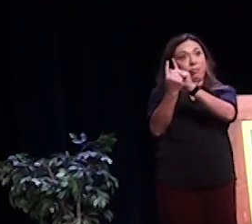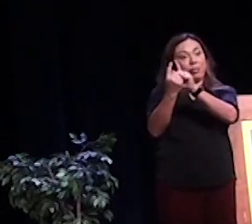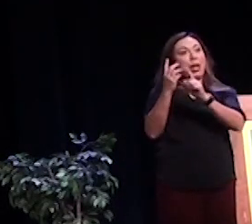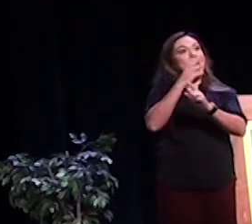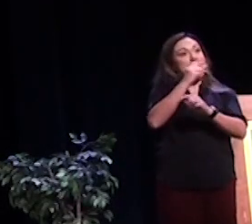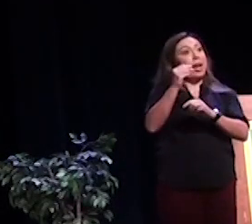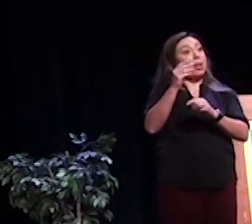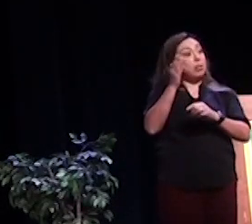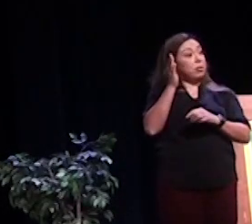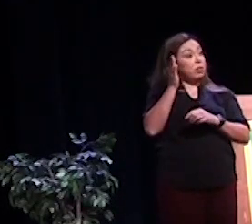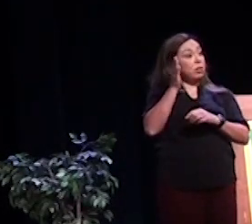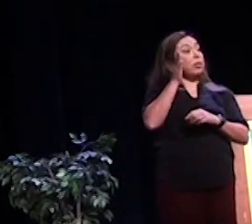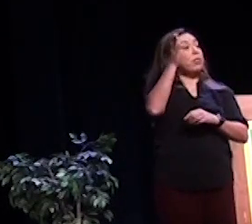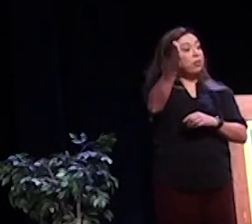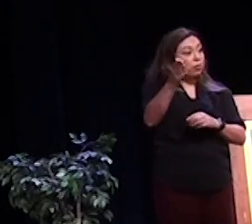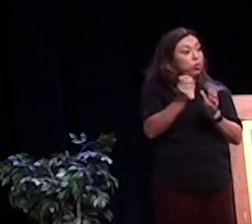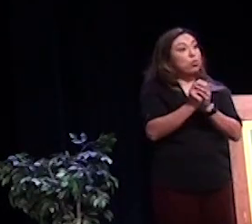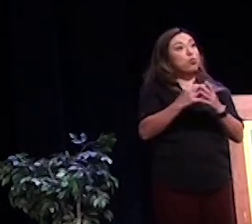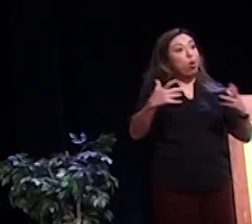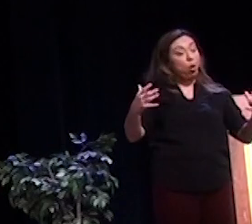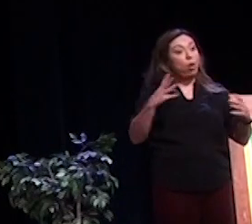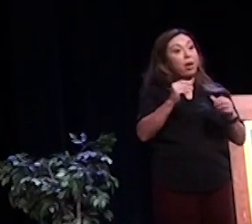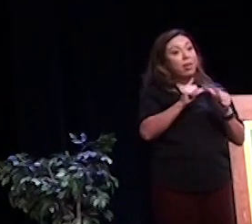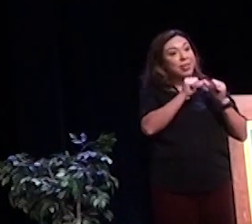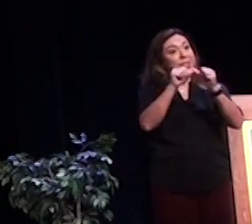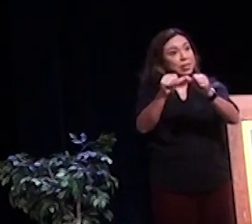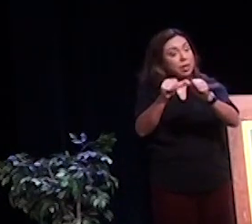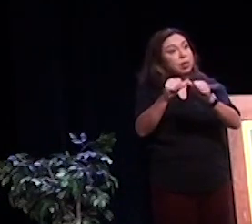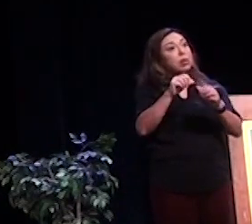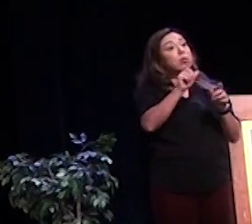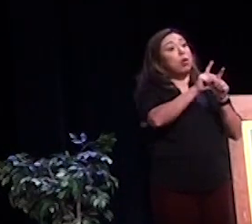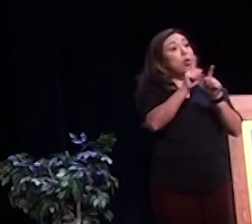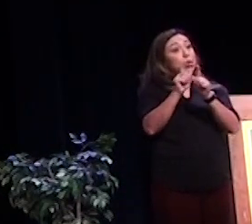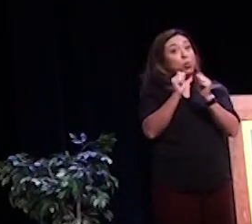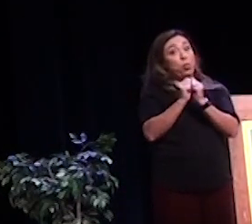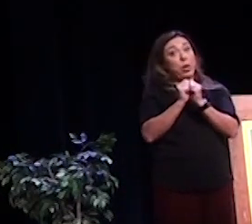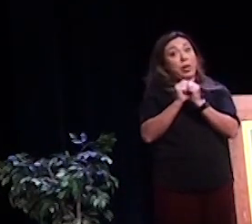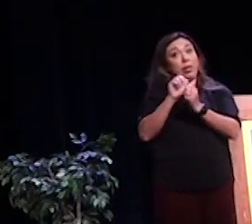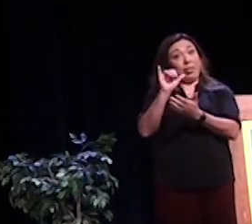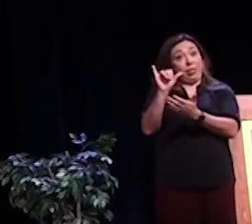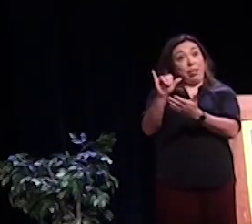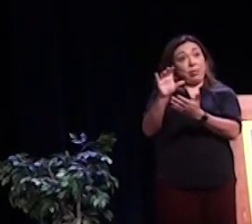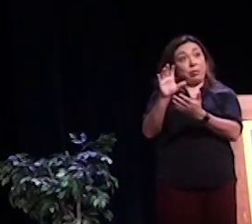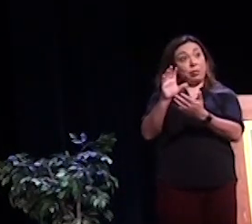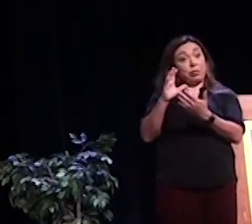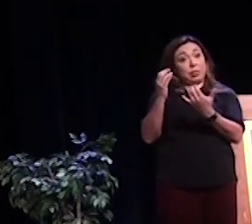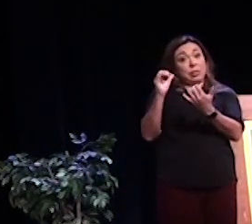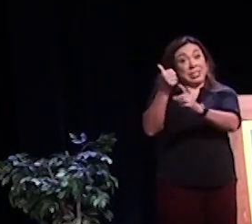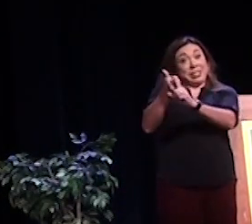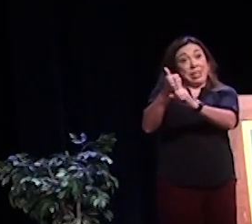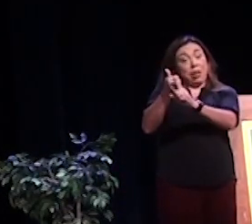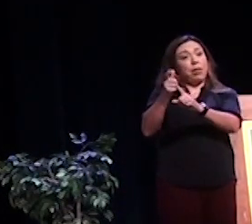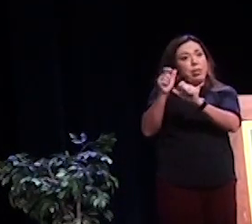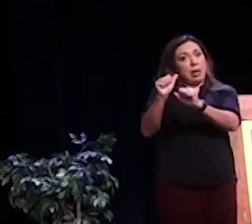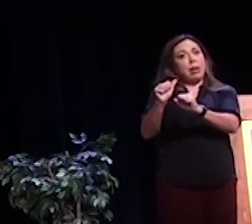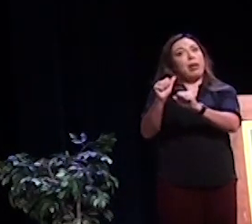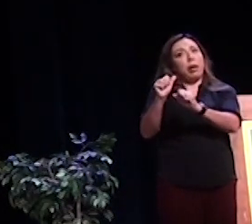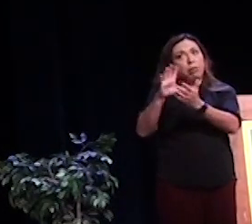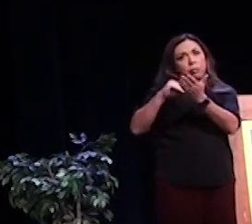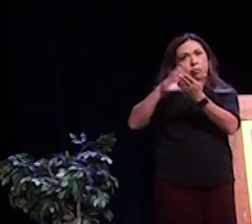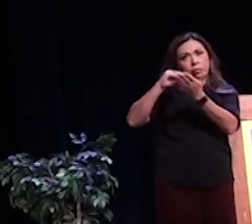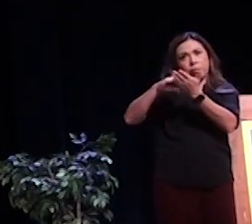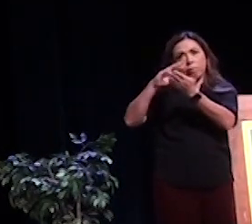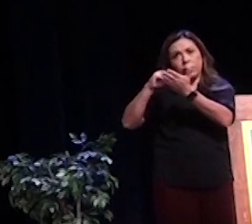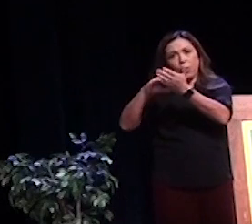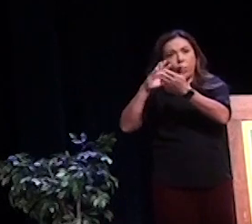capacity. And in addition, the curriculum itself is something that they will be able to take with them for the rest